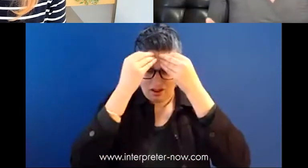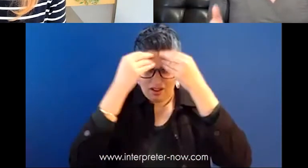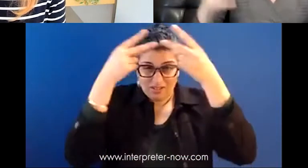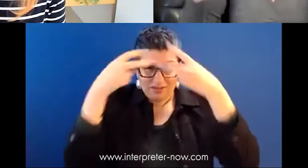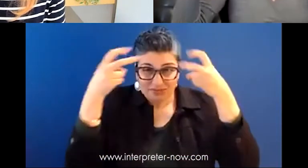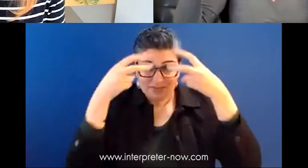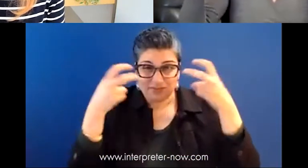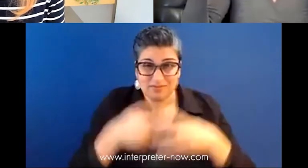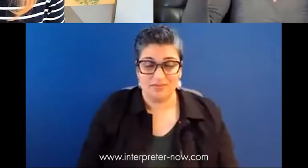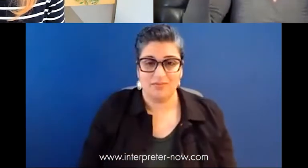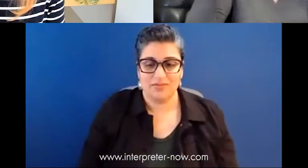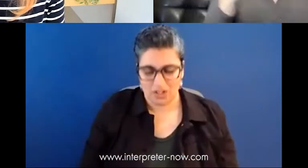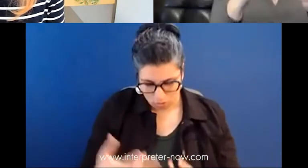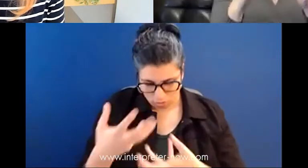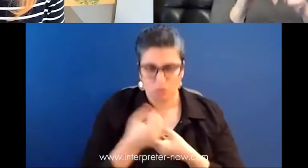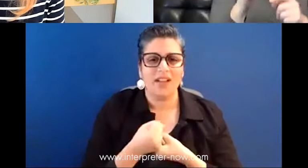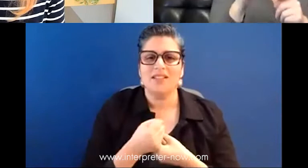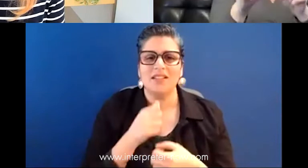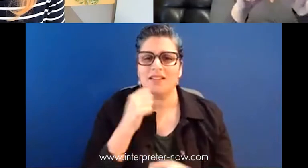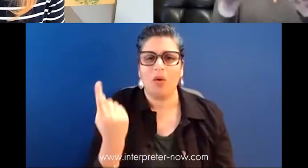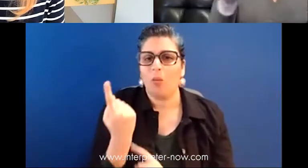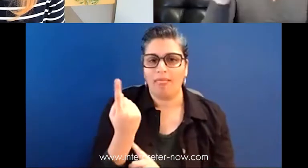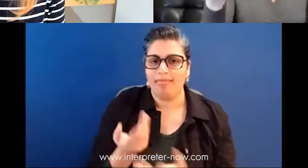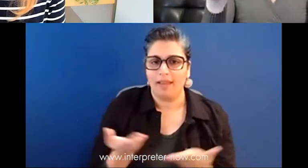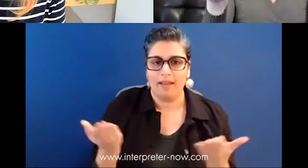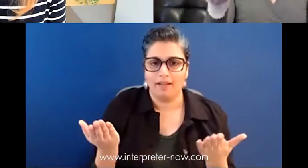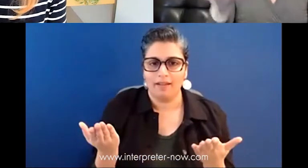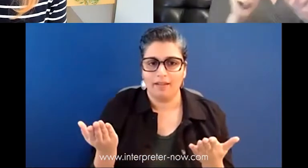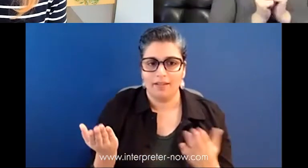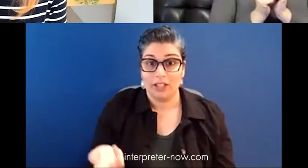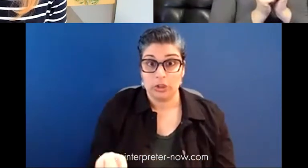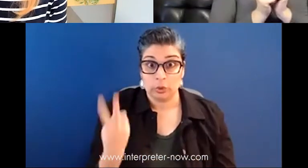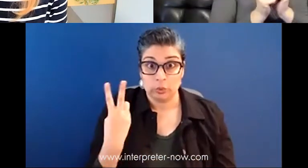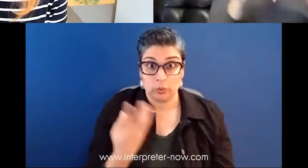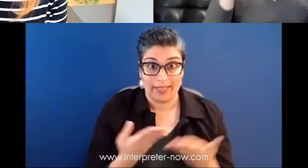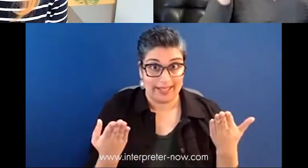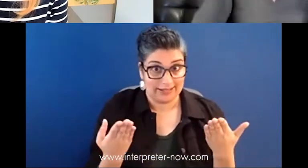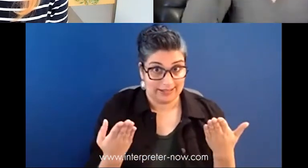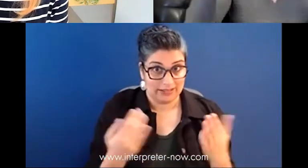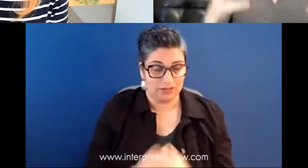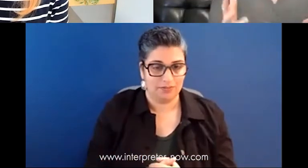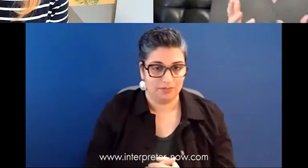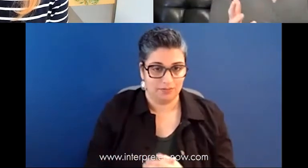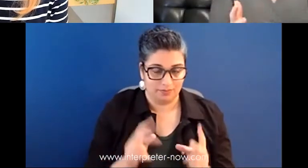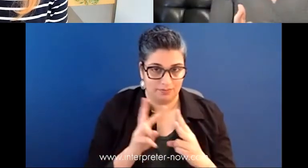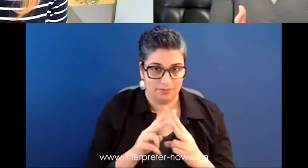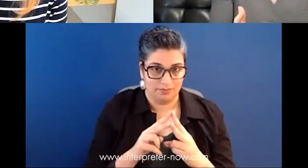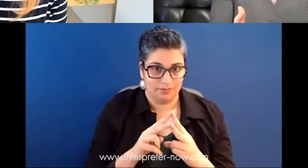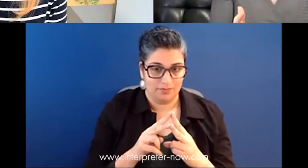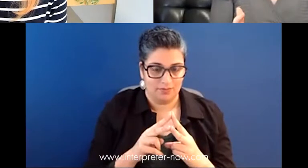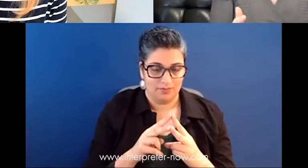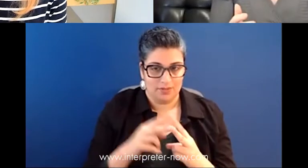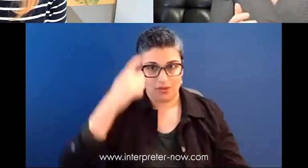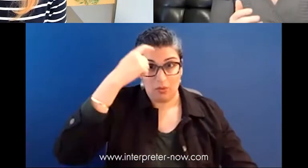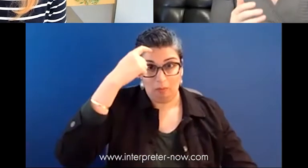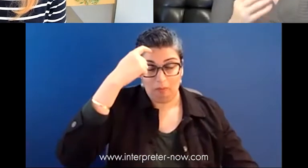Trust isn't just one thing. It's two things. So we have these circuits in